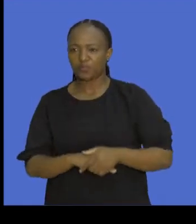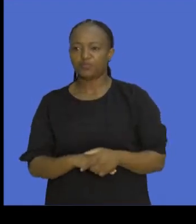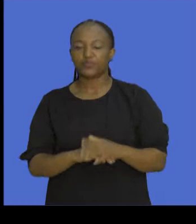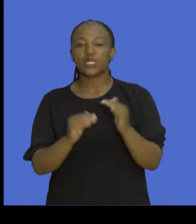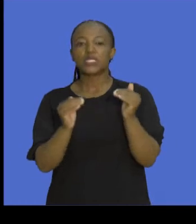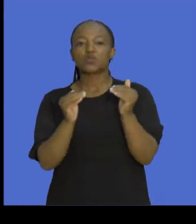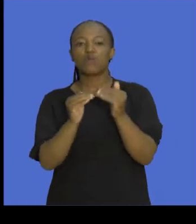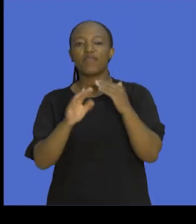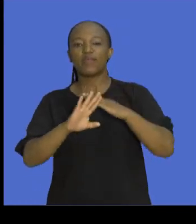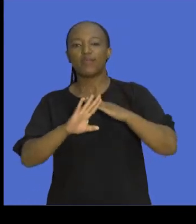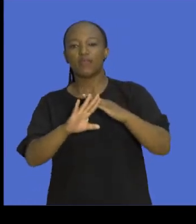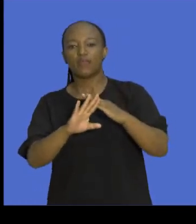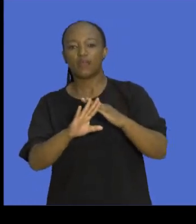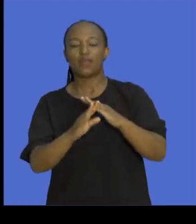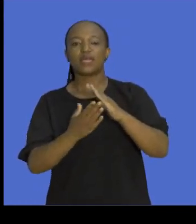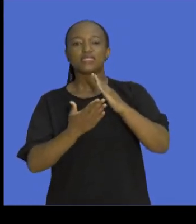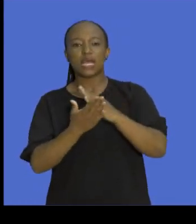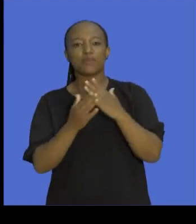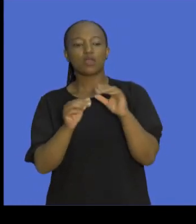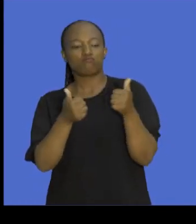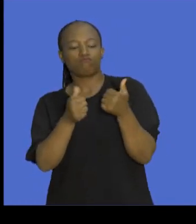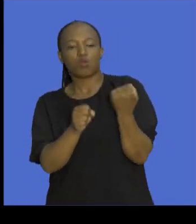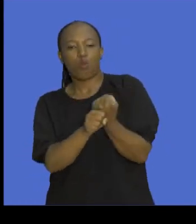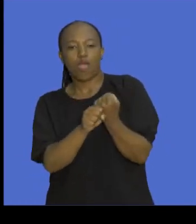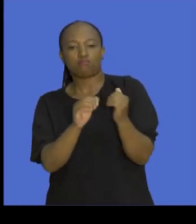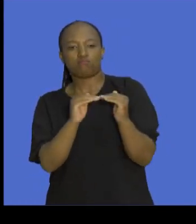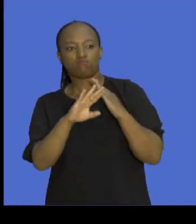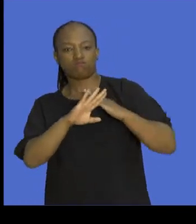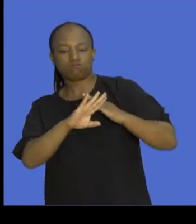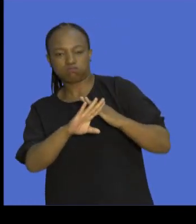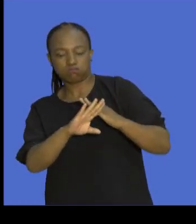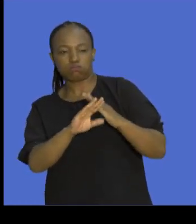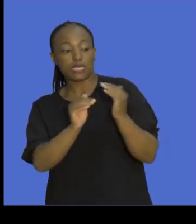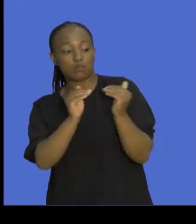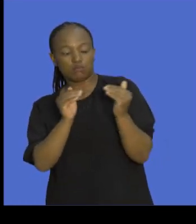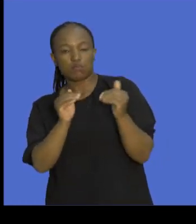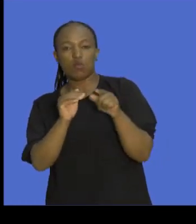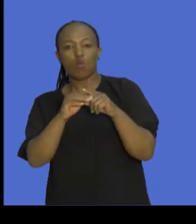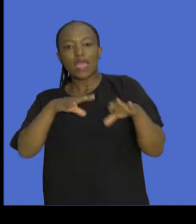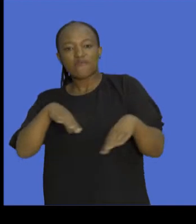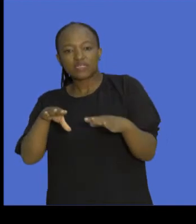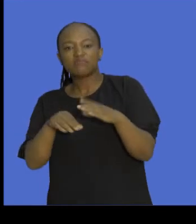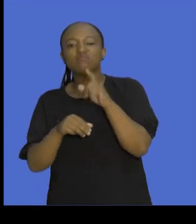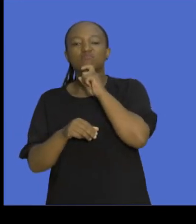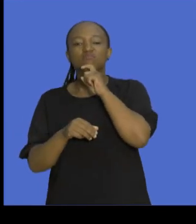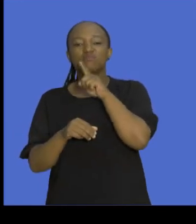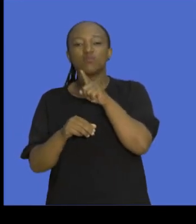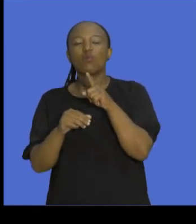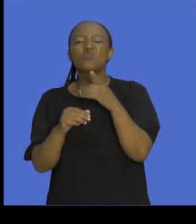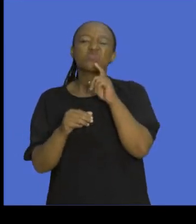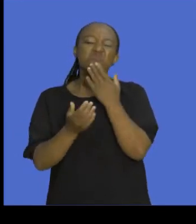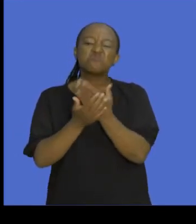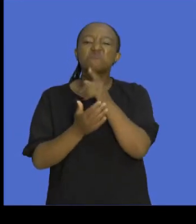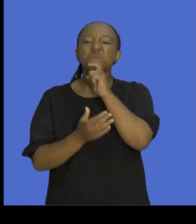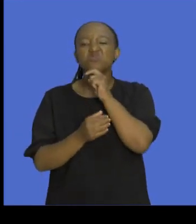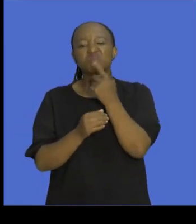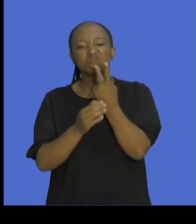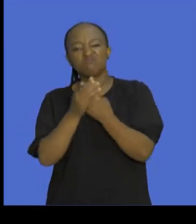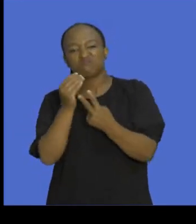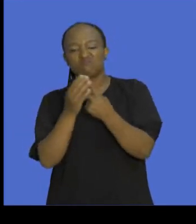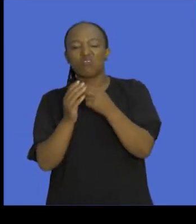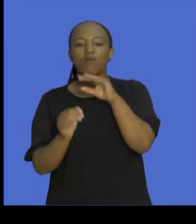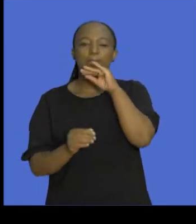know, equivalent, sometimes it could be effective resistance. So the word equivalent and effective could be used interchangeably to